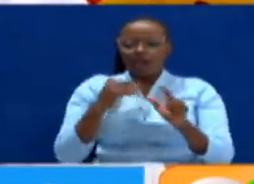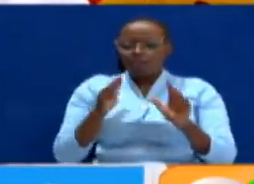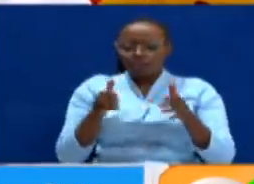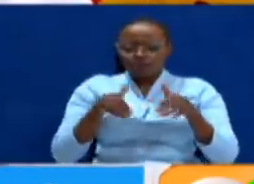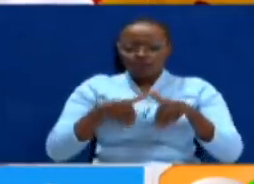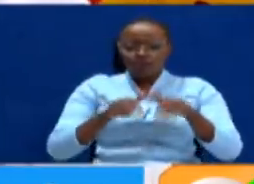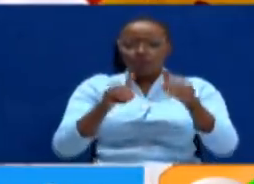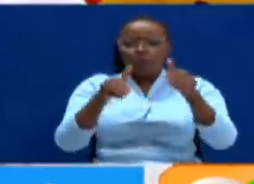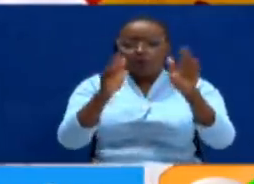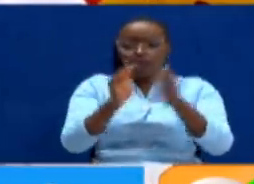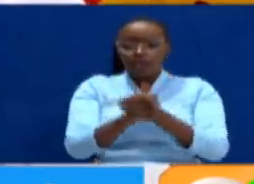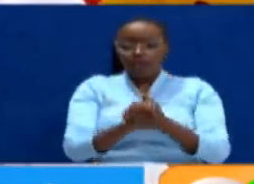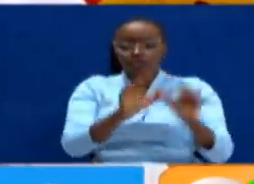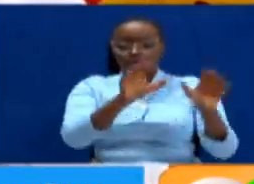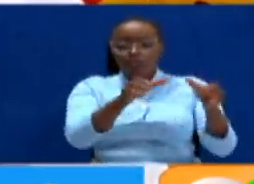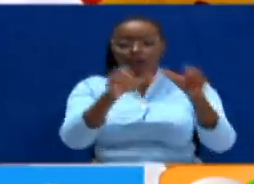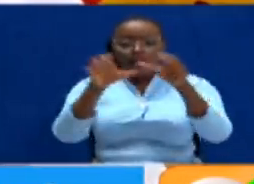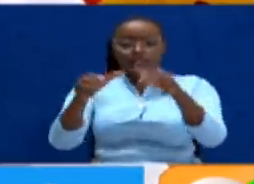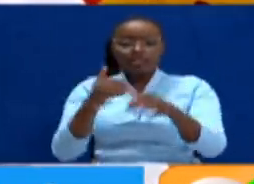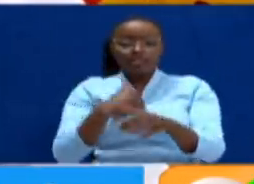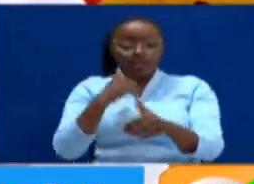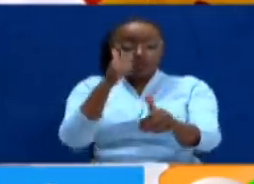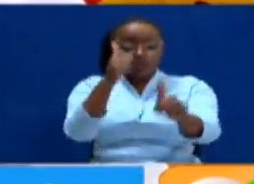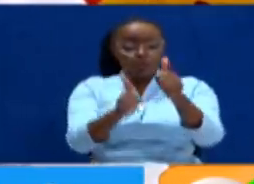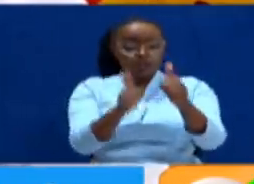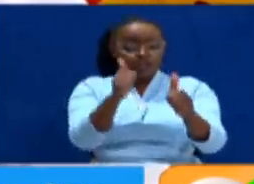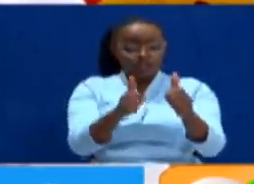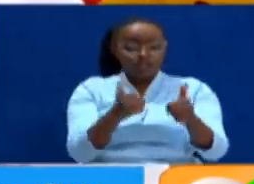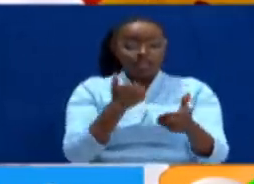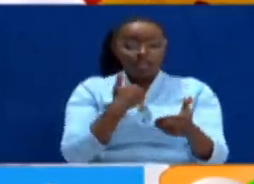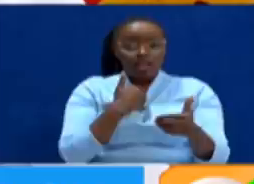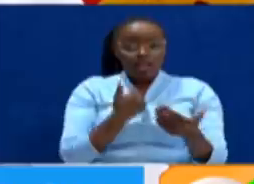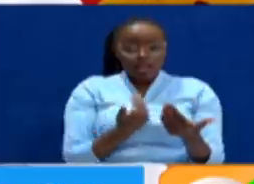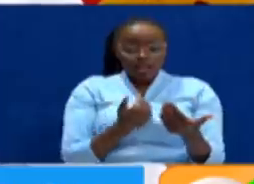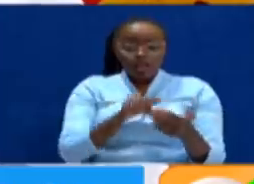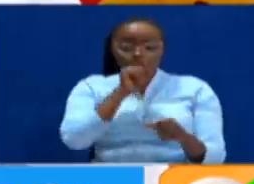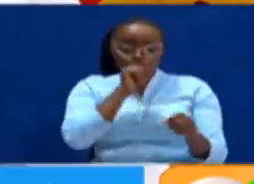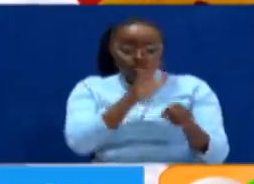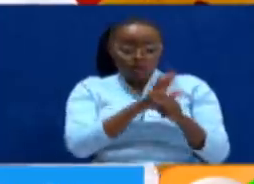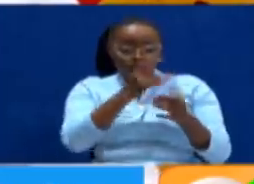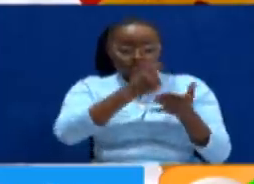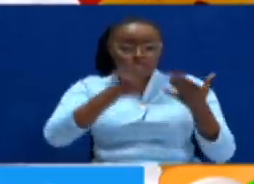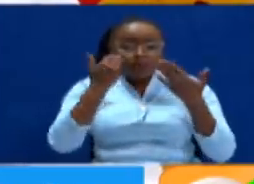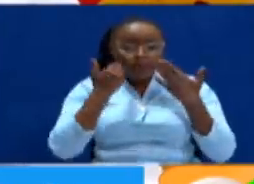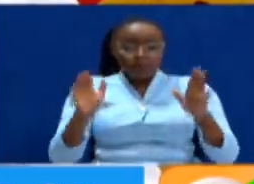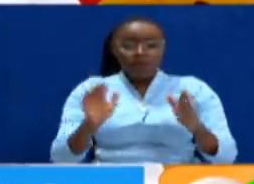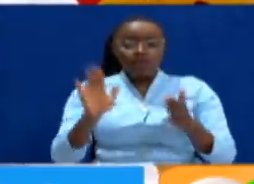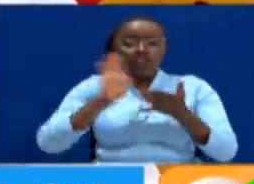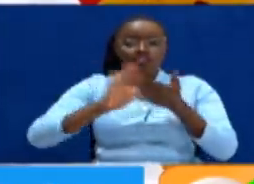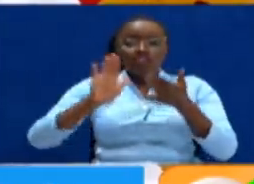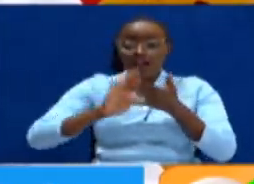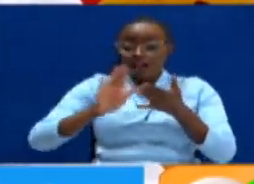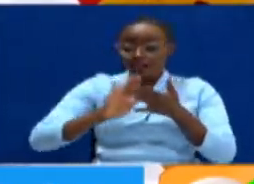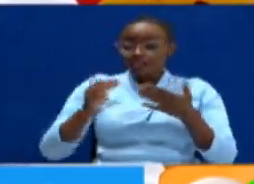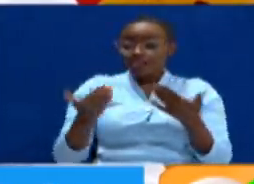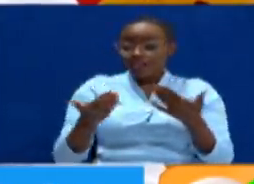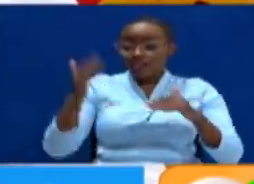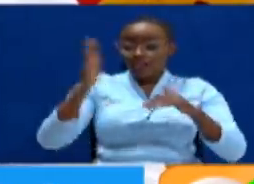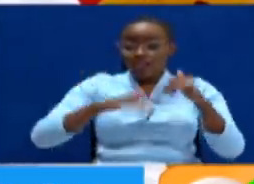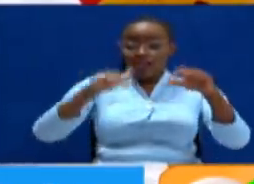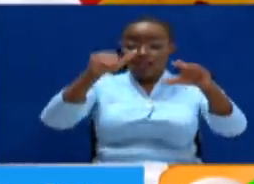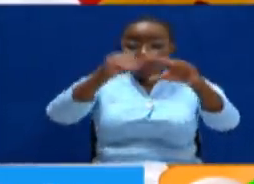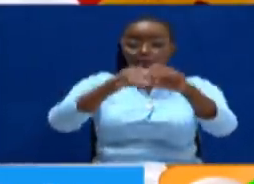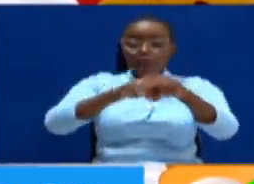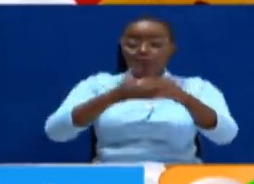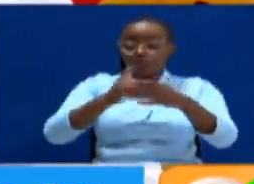direction. You now have parties that are signing loyalty pledges faster than the membership